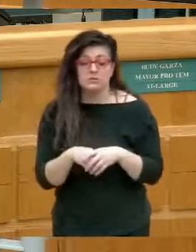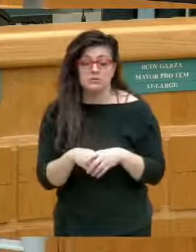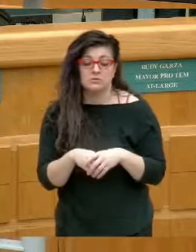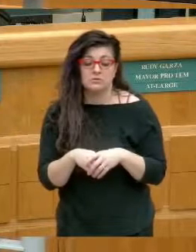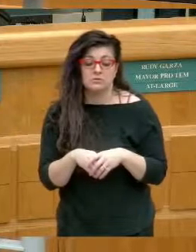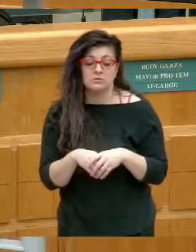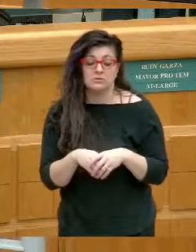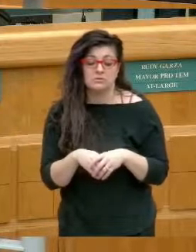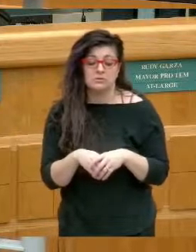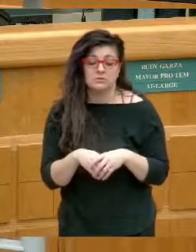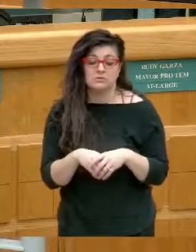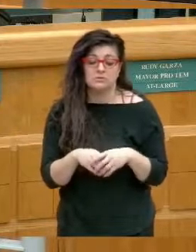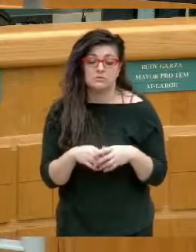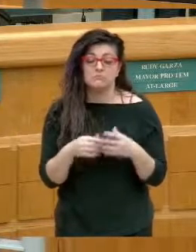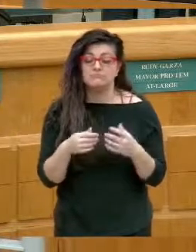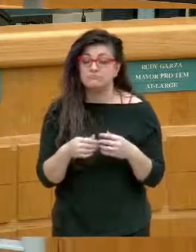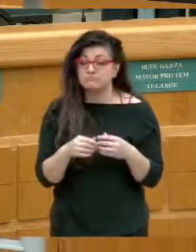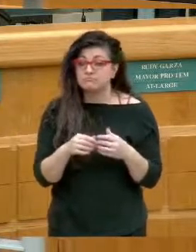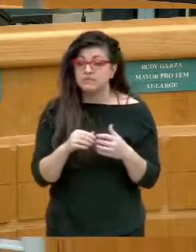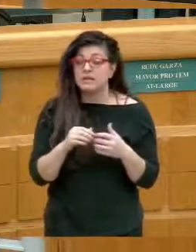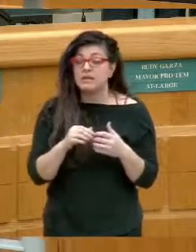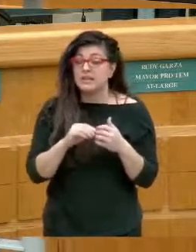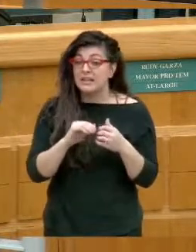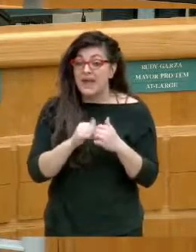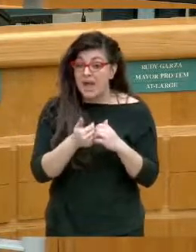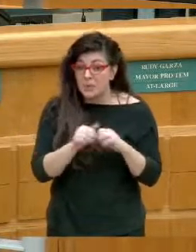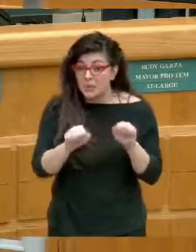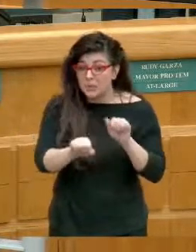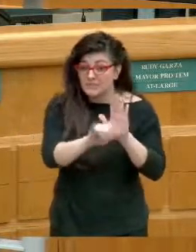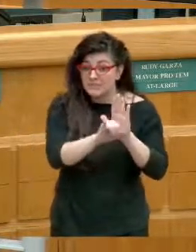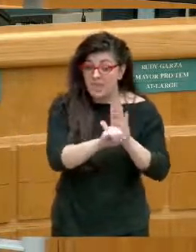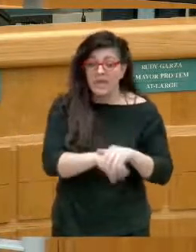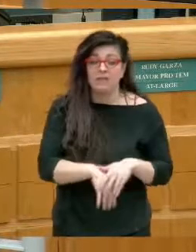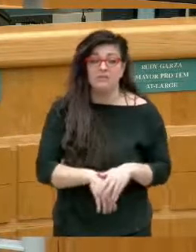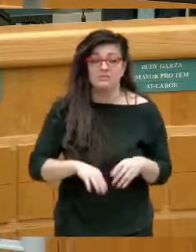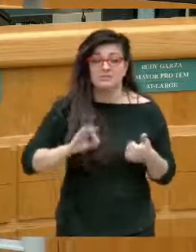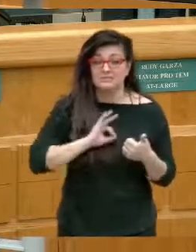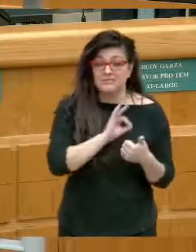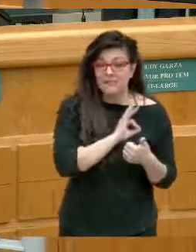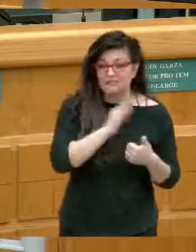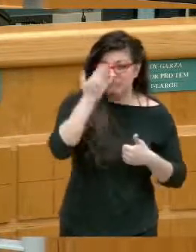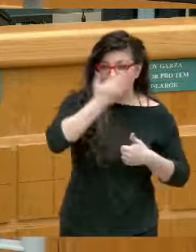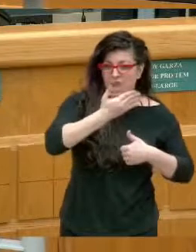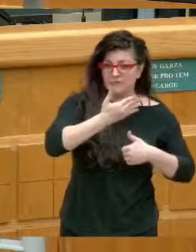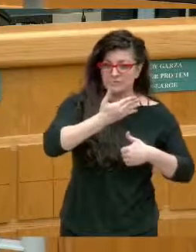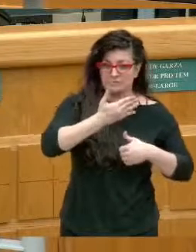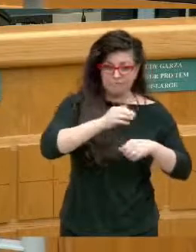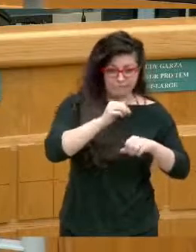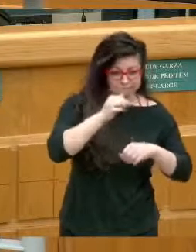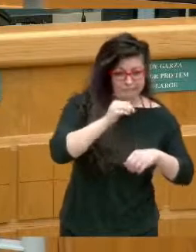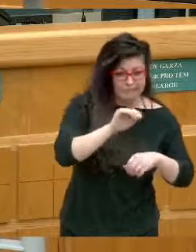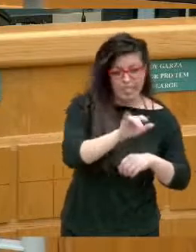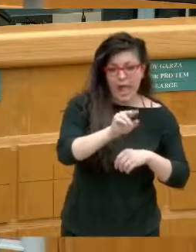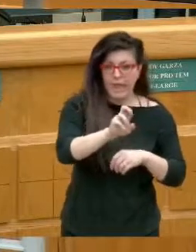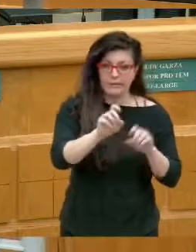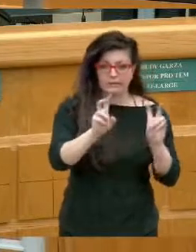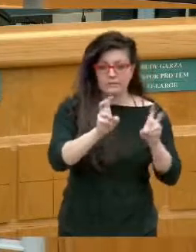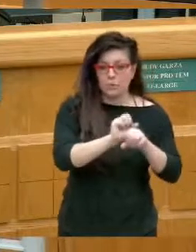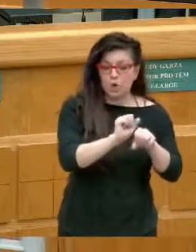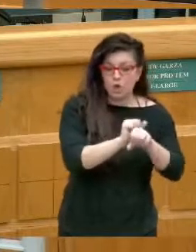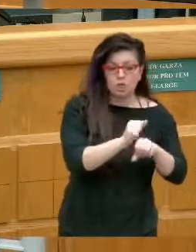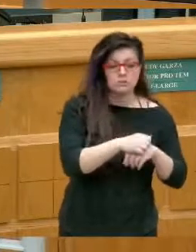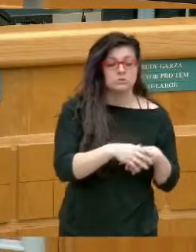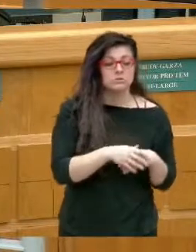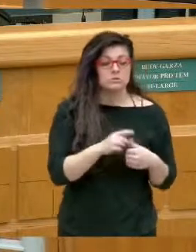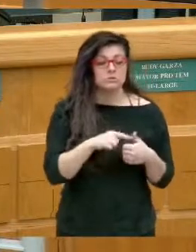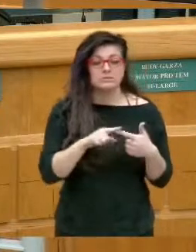This involves businesses, leaders, essential frontline workers, everybody. All the workers